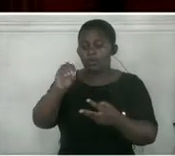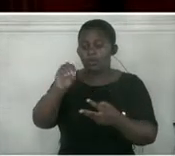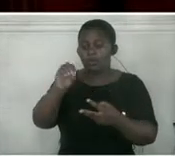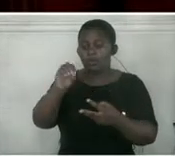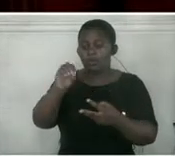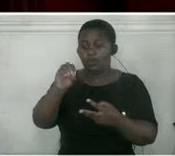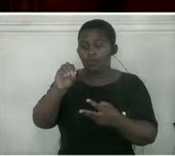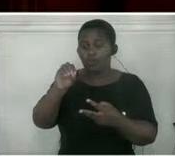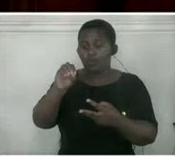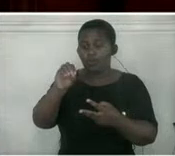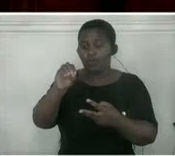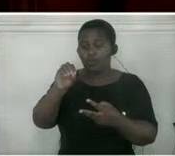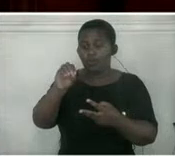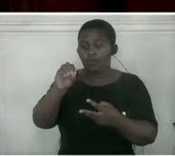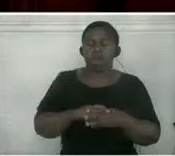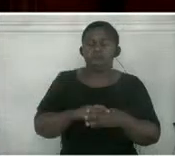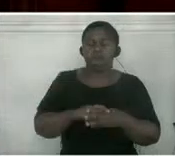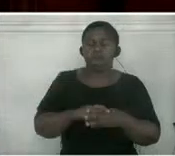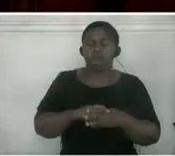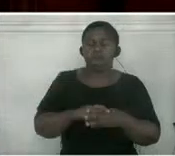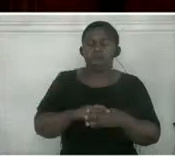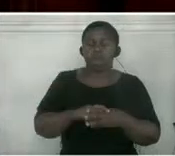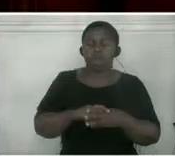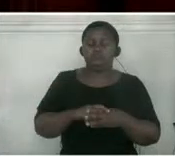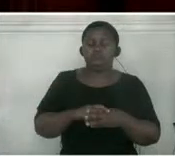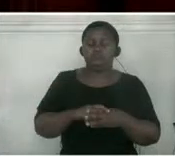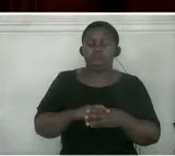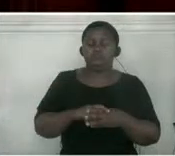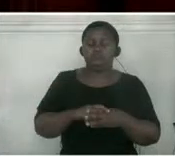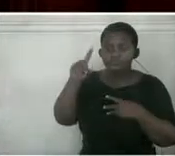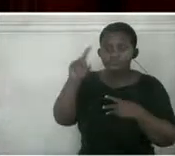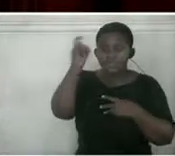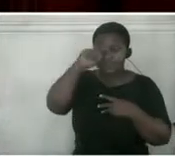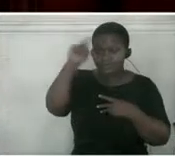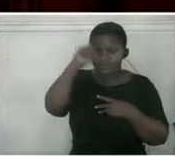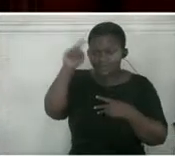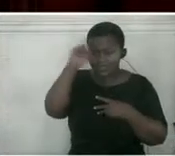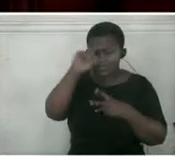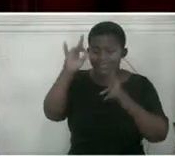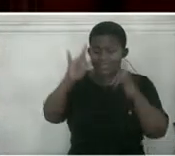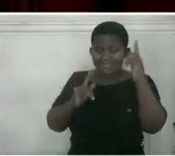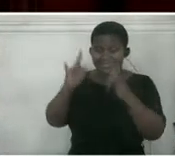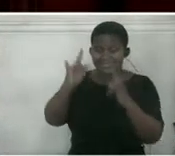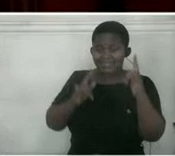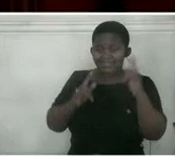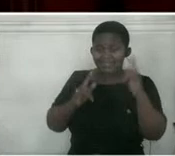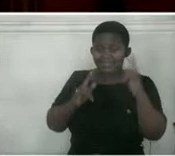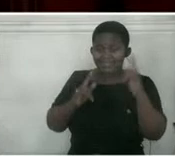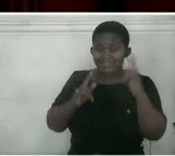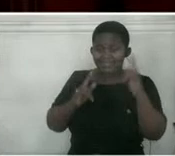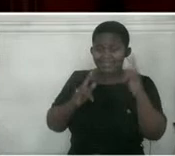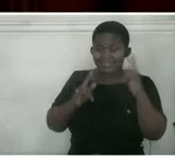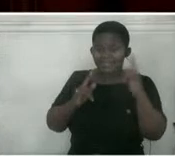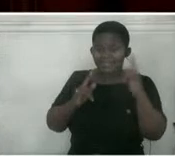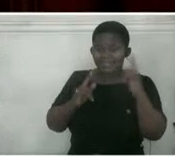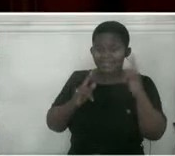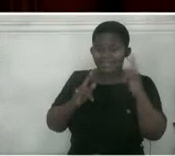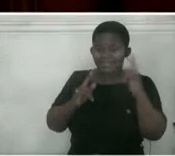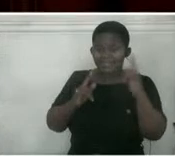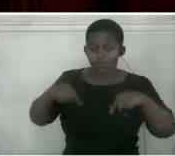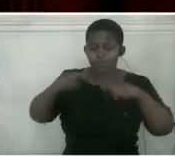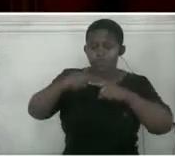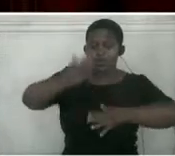district. With regard to the smart cities, as the provincial government, we are working